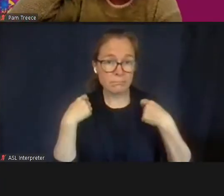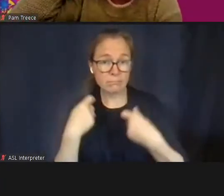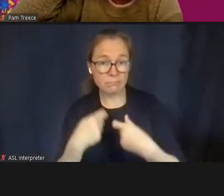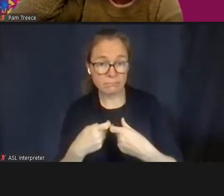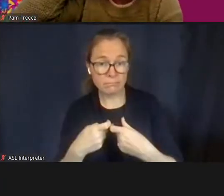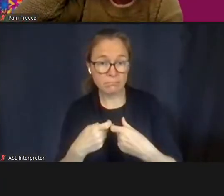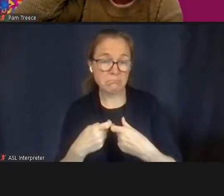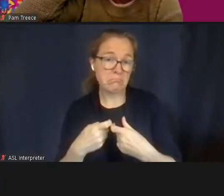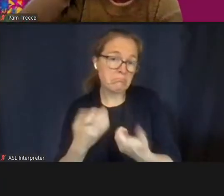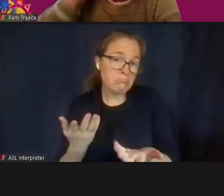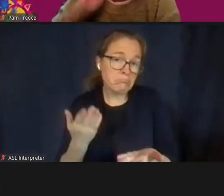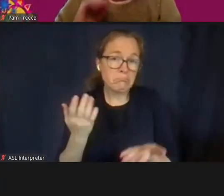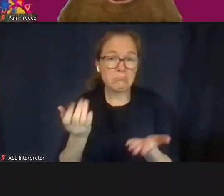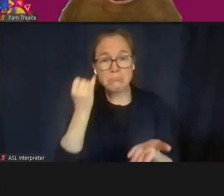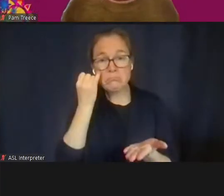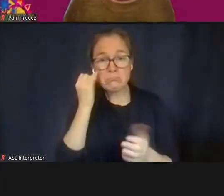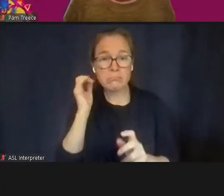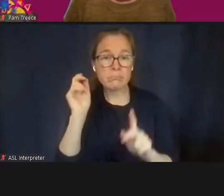first announcement,